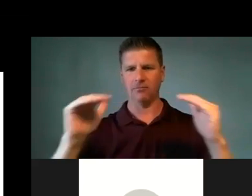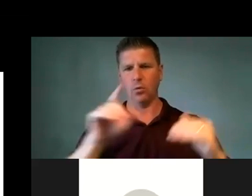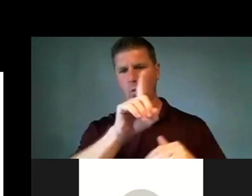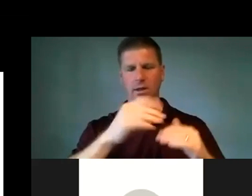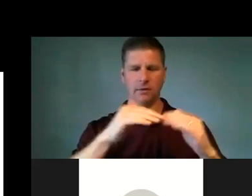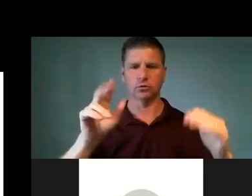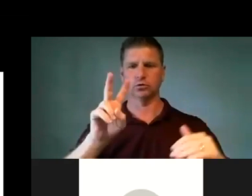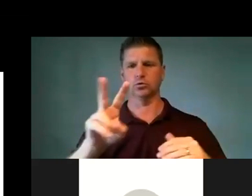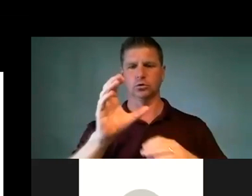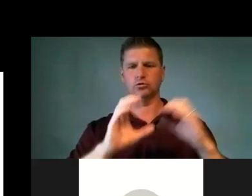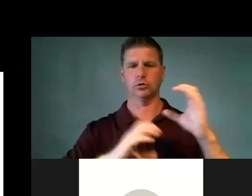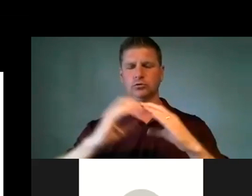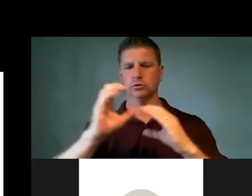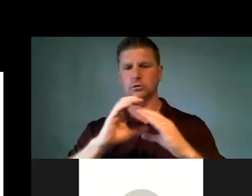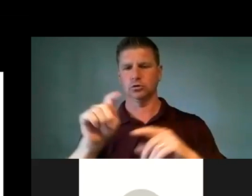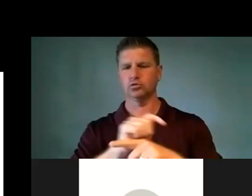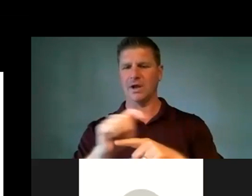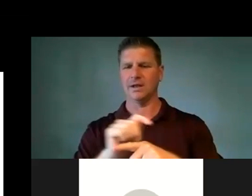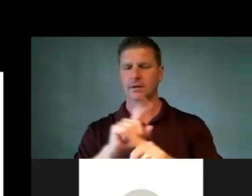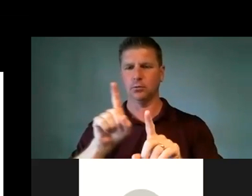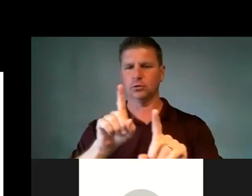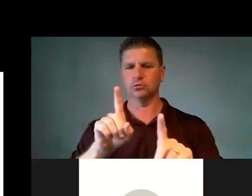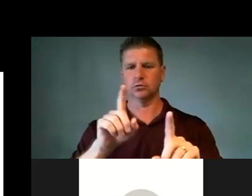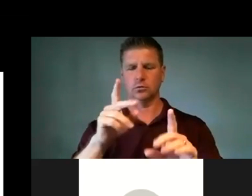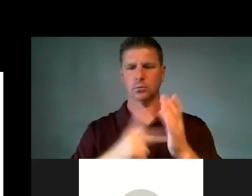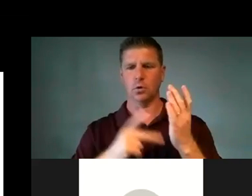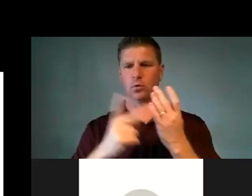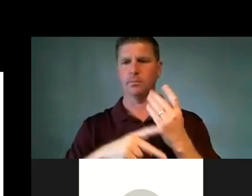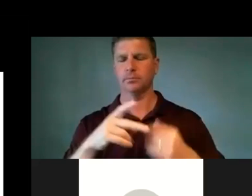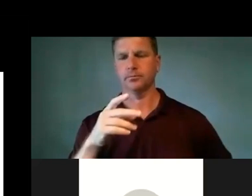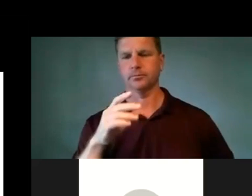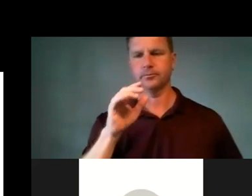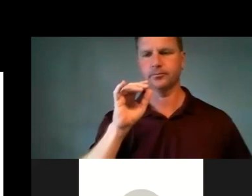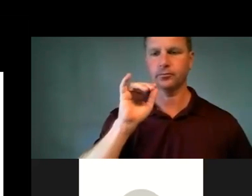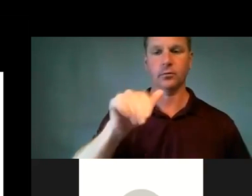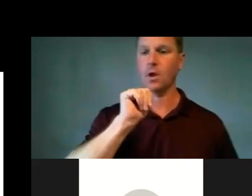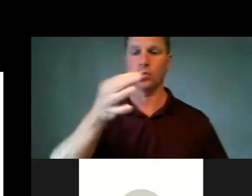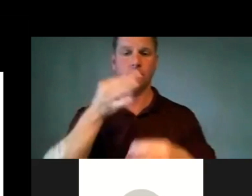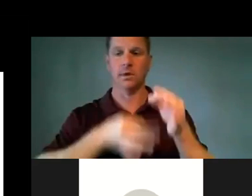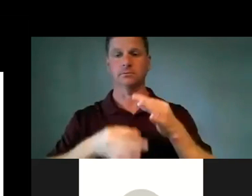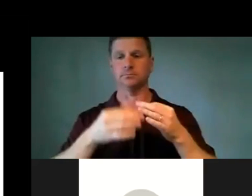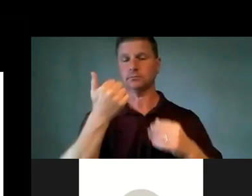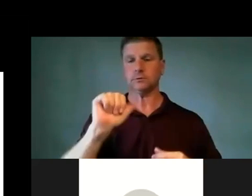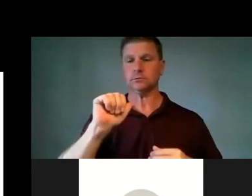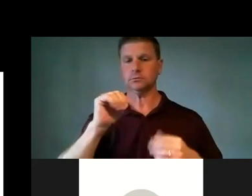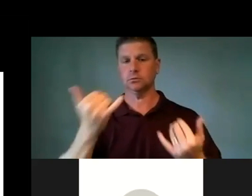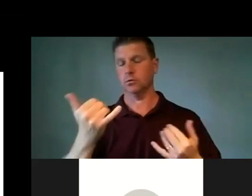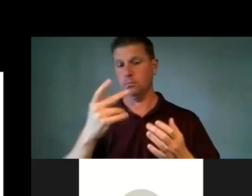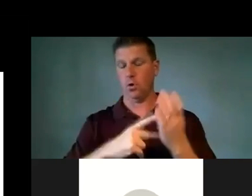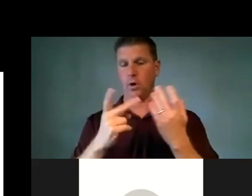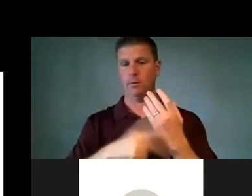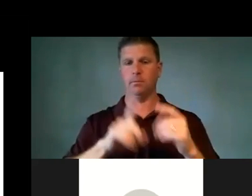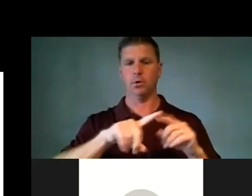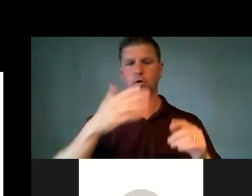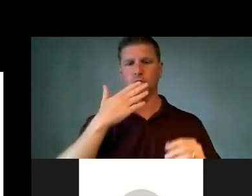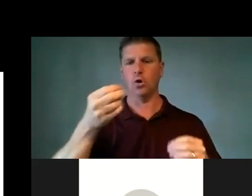2 type construction training apprenticeship program, which would not replace any existing programs, but could be a good opportunity